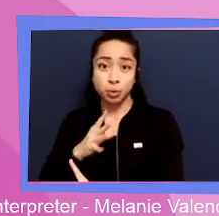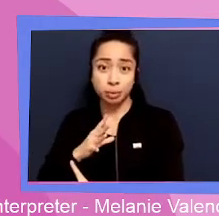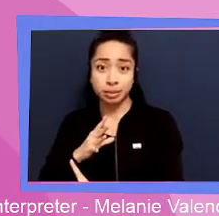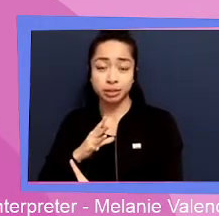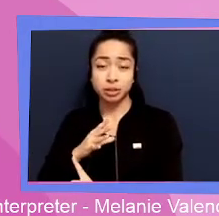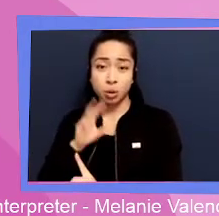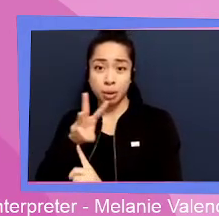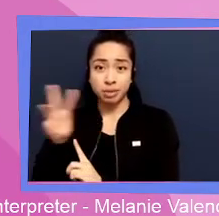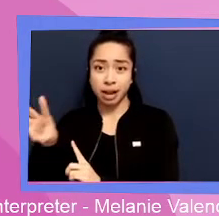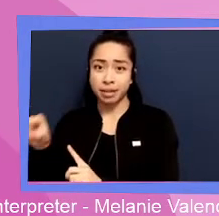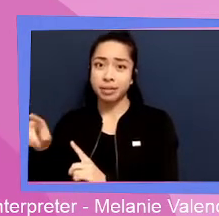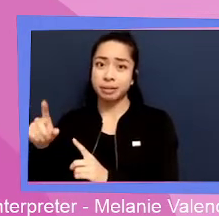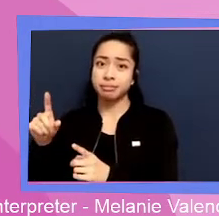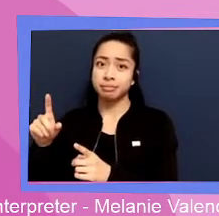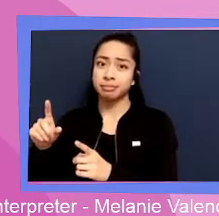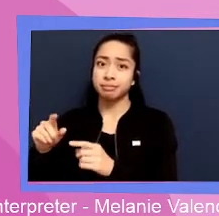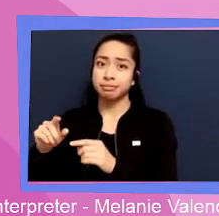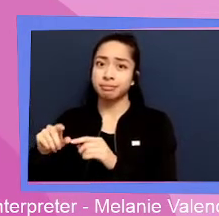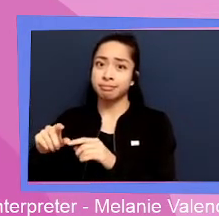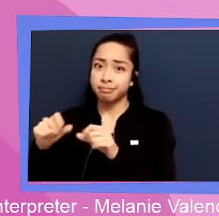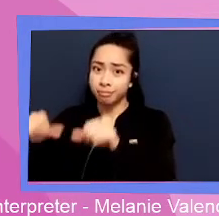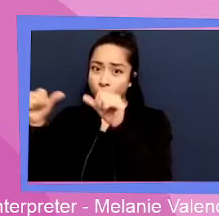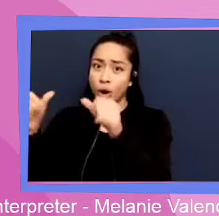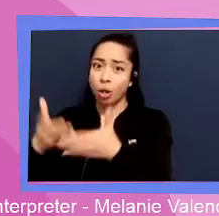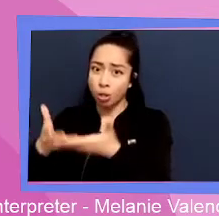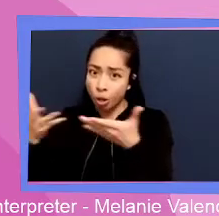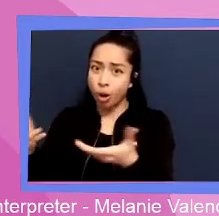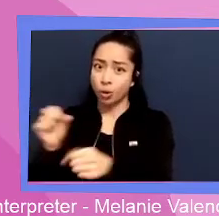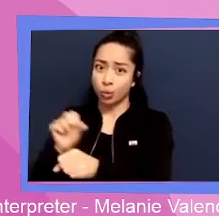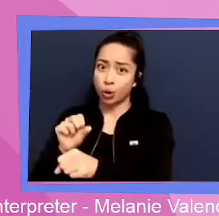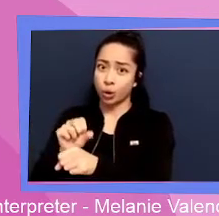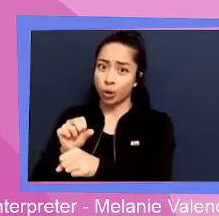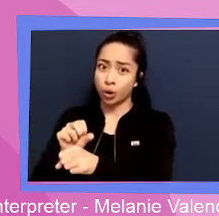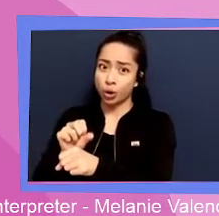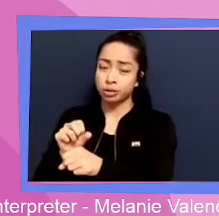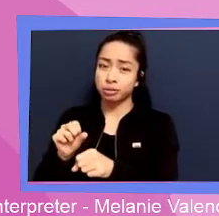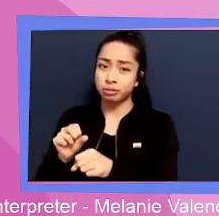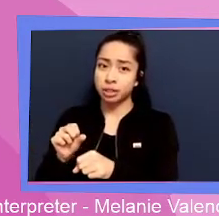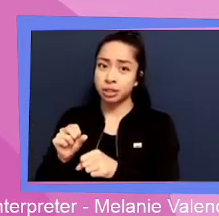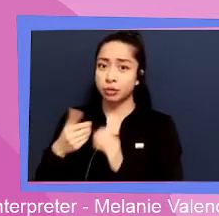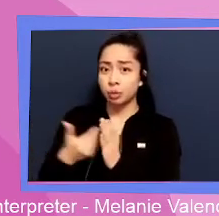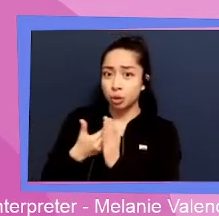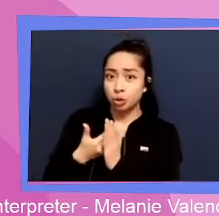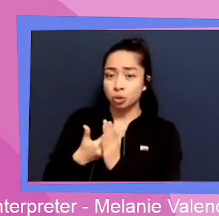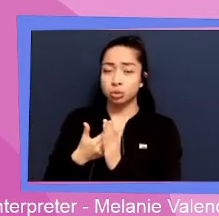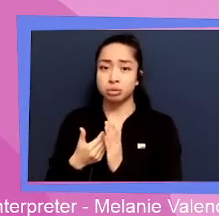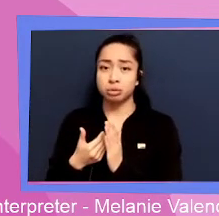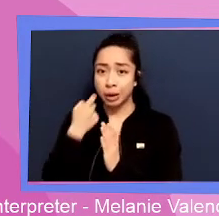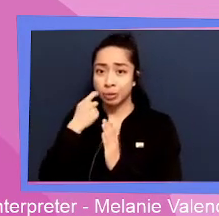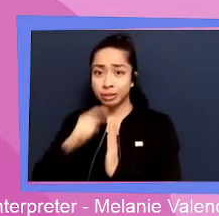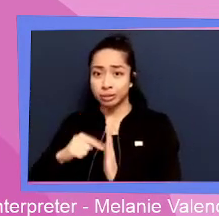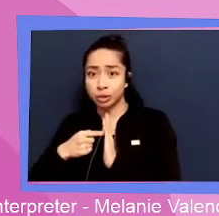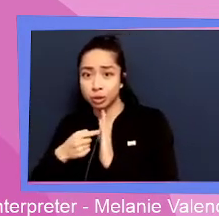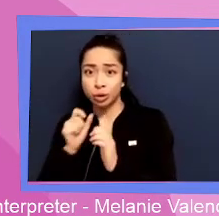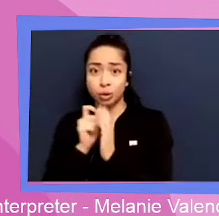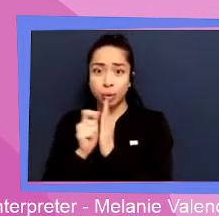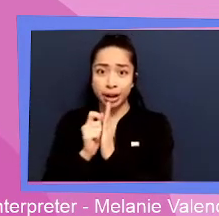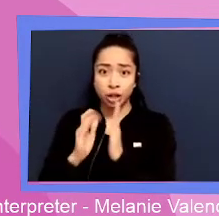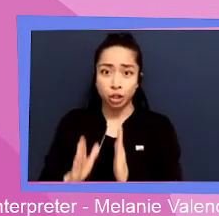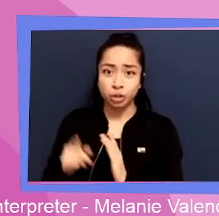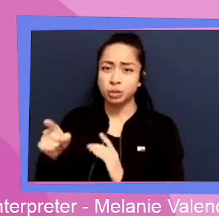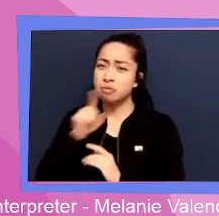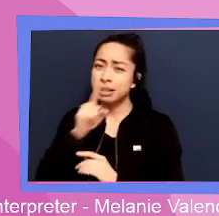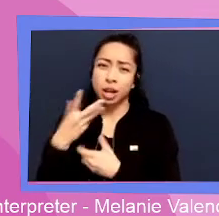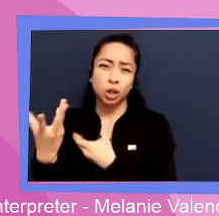publish a lot of really interesting work from like new up and coming writers. And they're really trans inclusive and they're working really closely